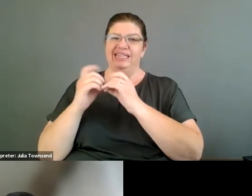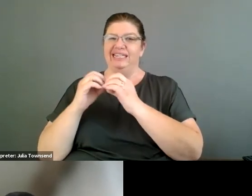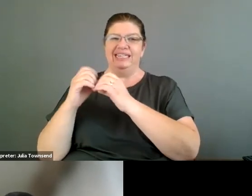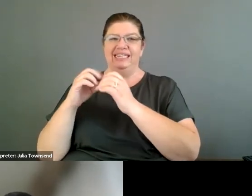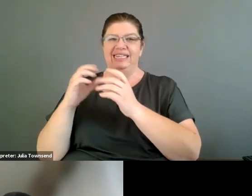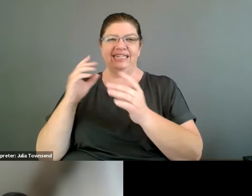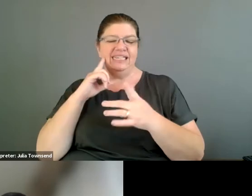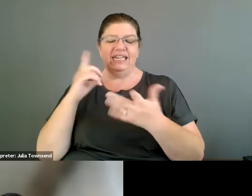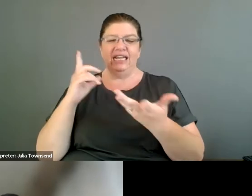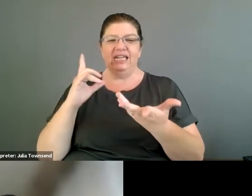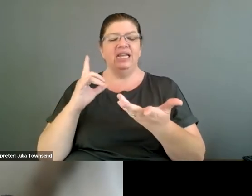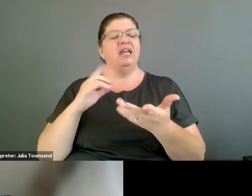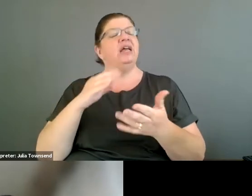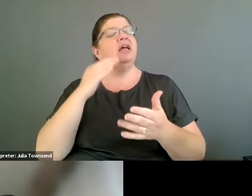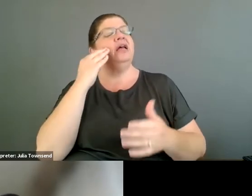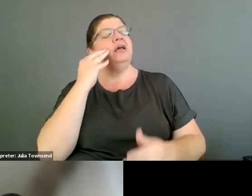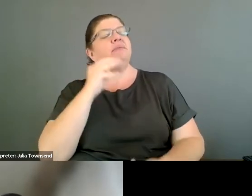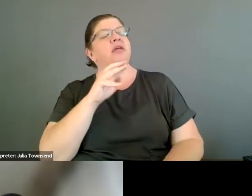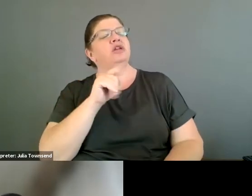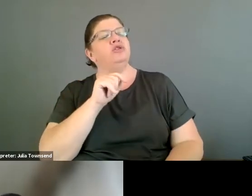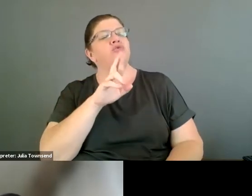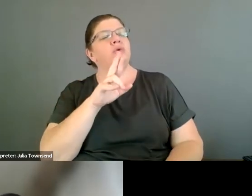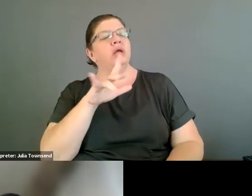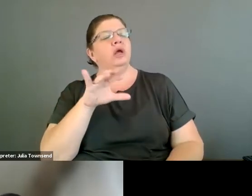Ms. Trujillo,